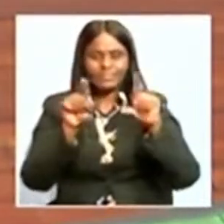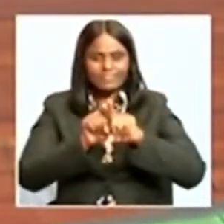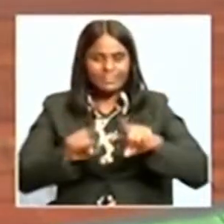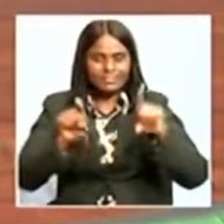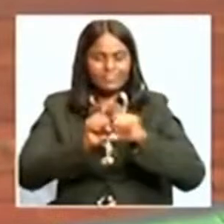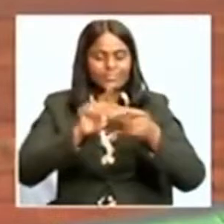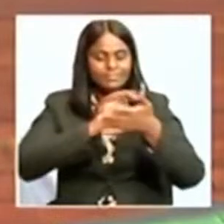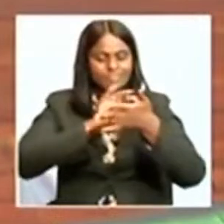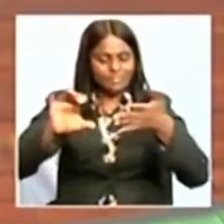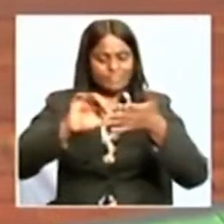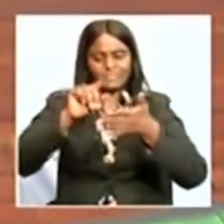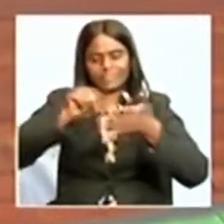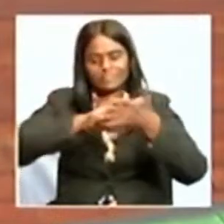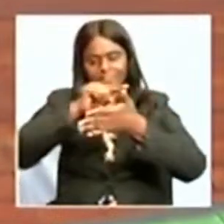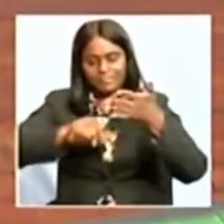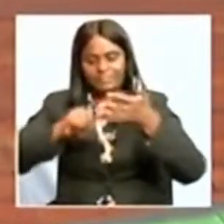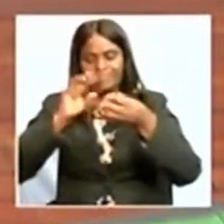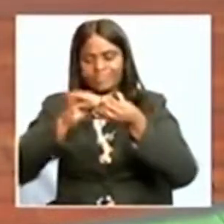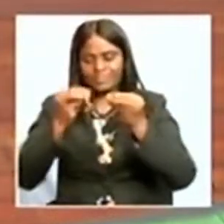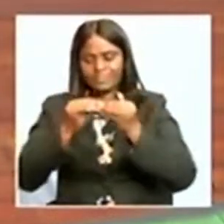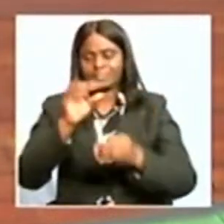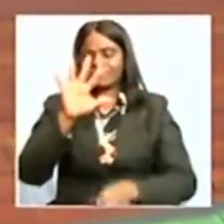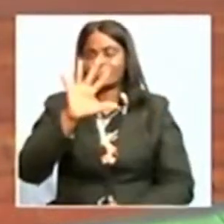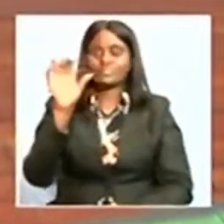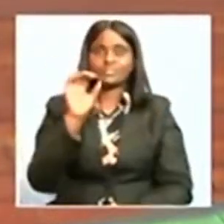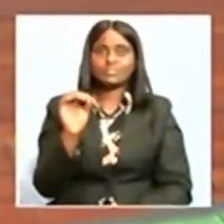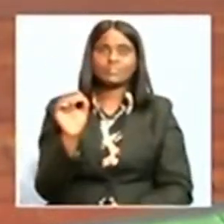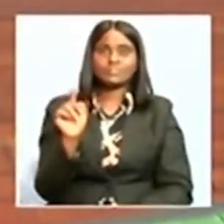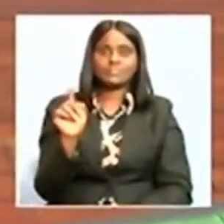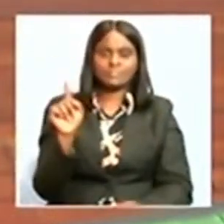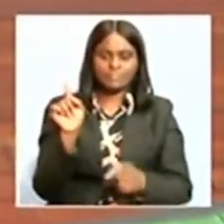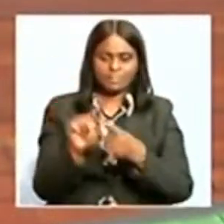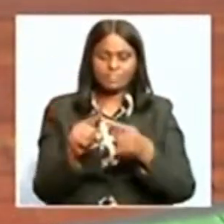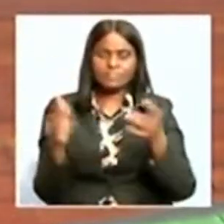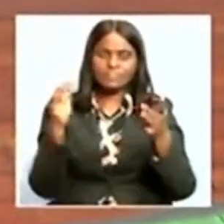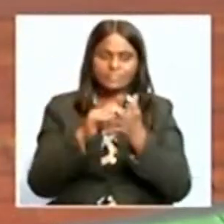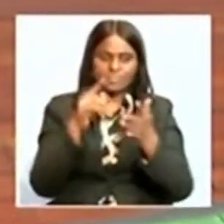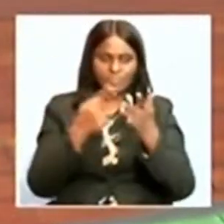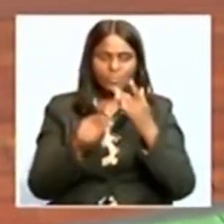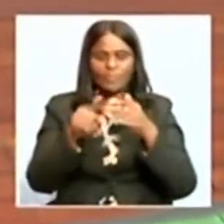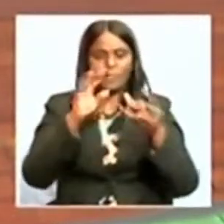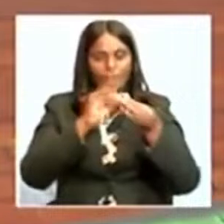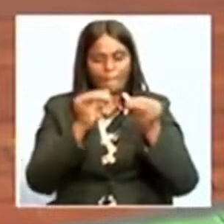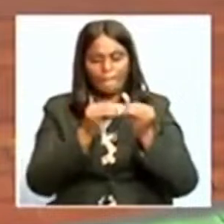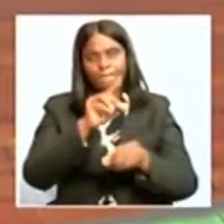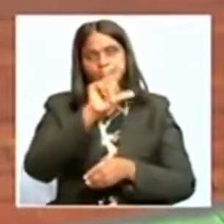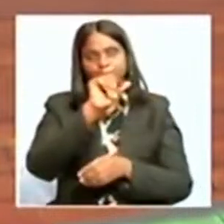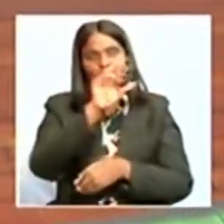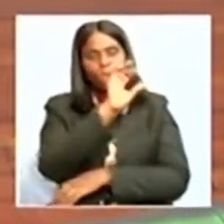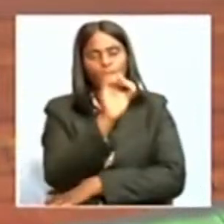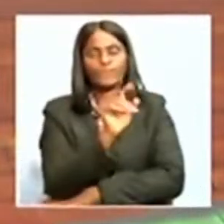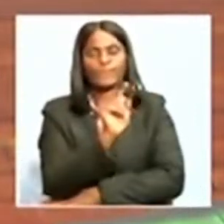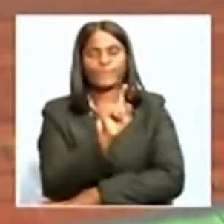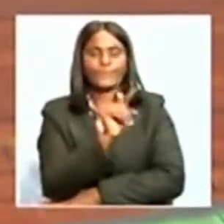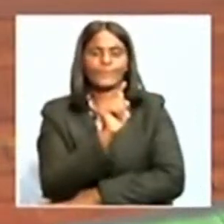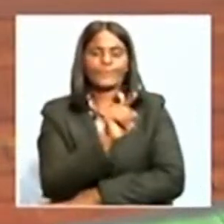column by the deletion of the figure 5% and substitution of the figure 20%